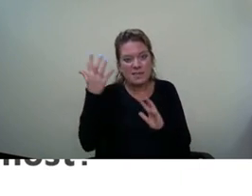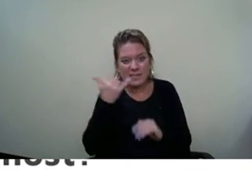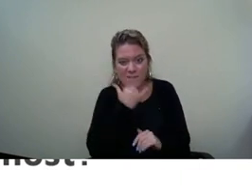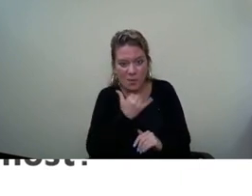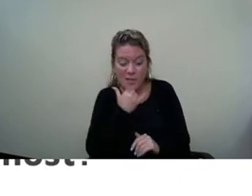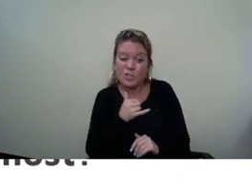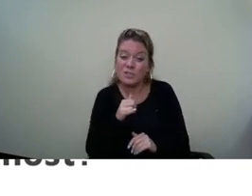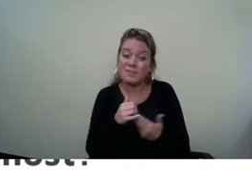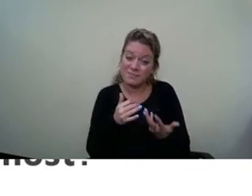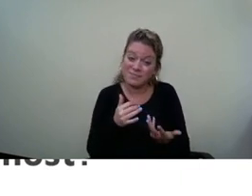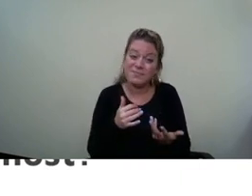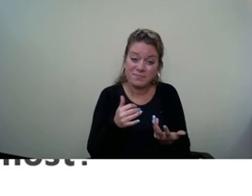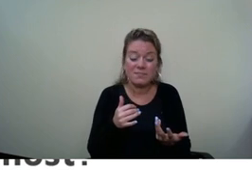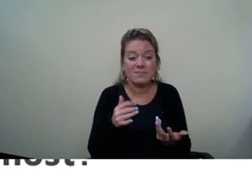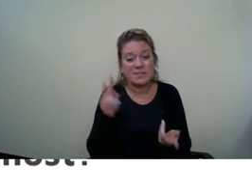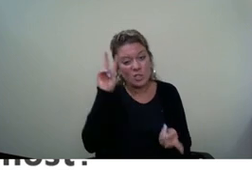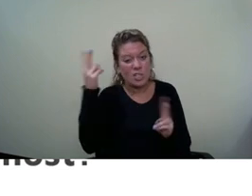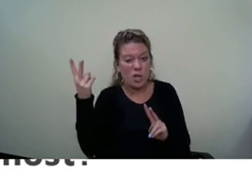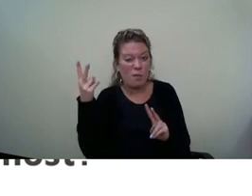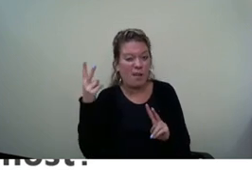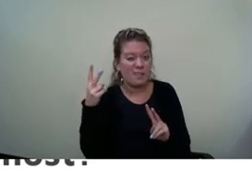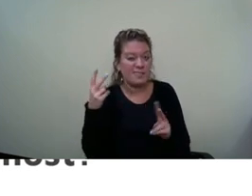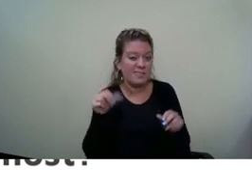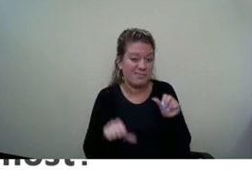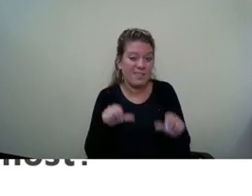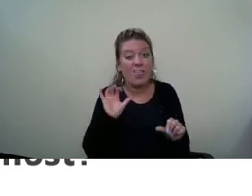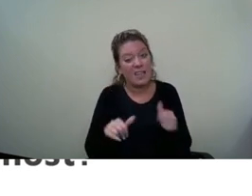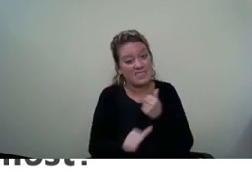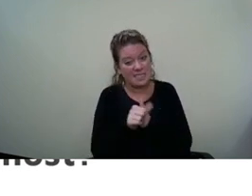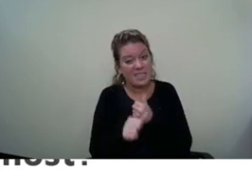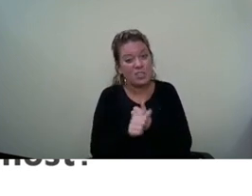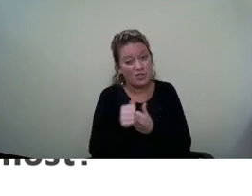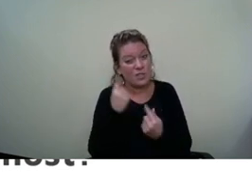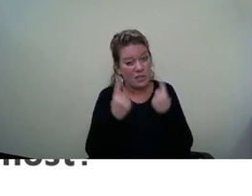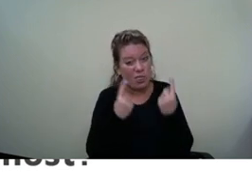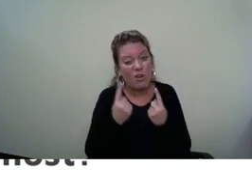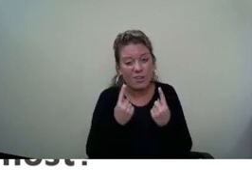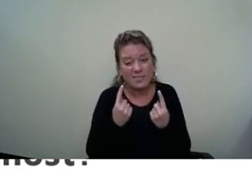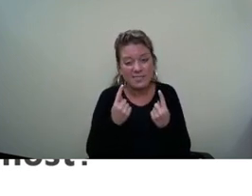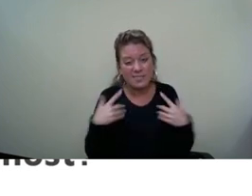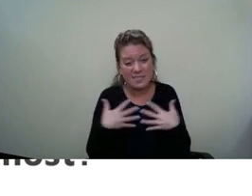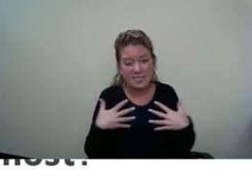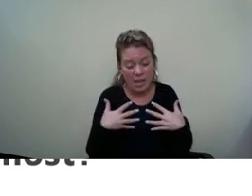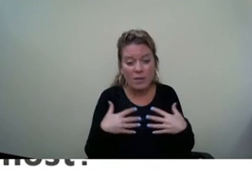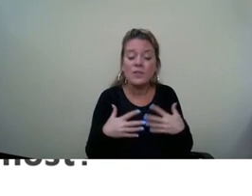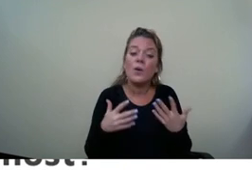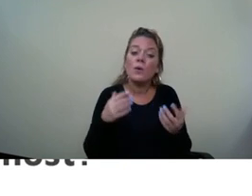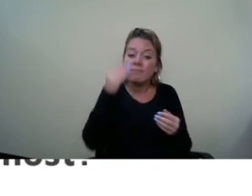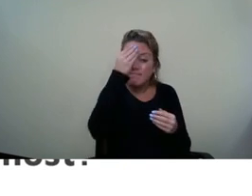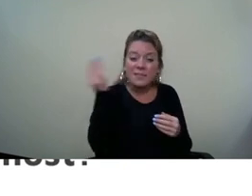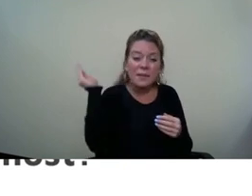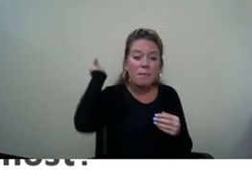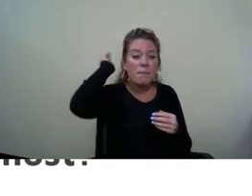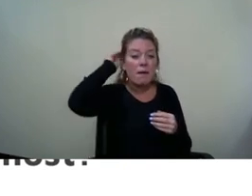enough to change their minds is a little bit of a dangerous thought. It's a little scary. So keep in mind that even when